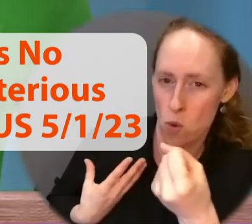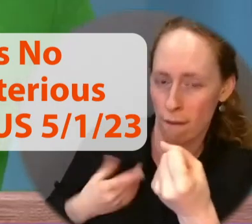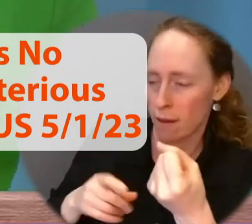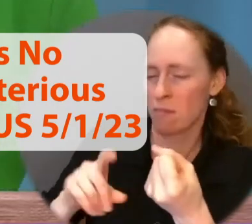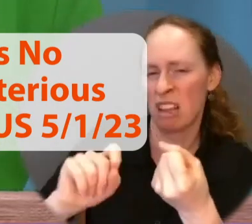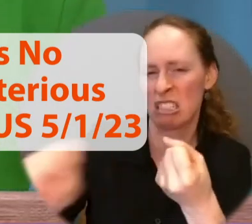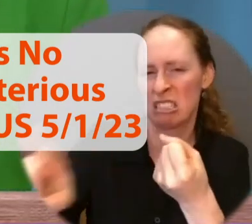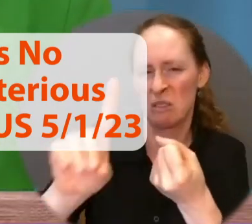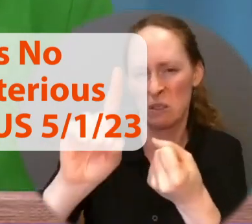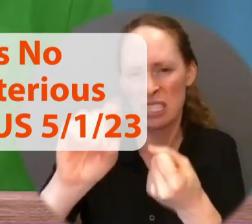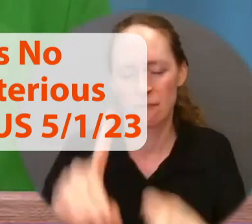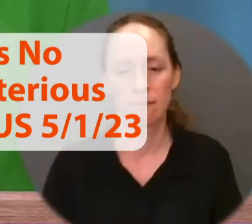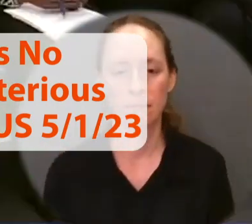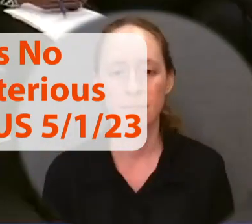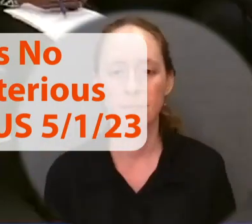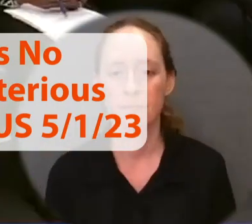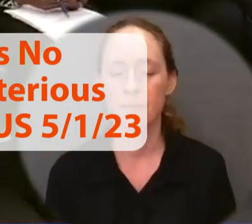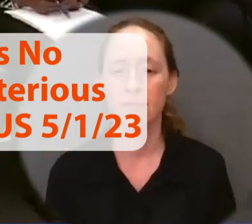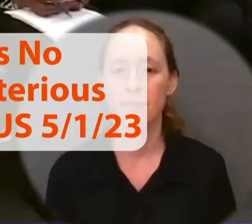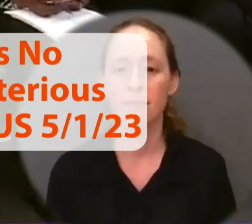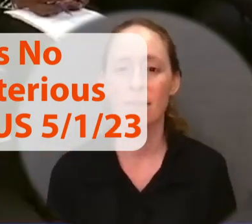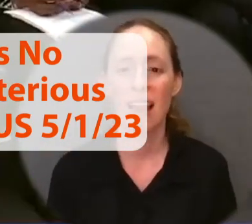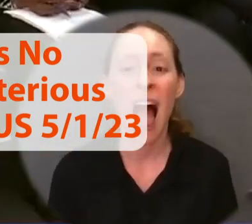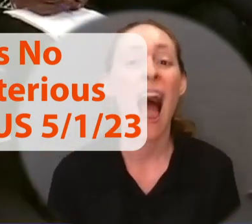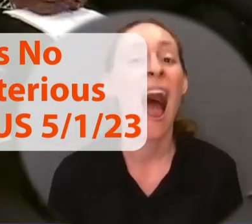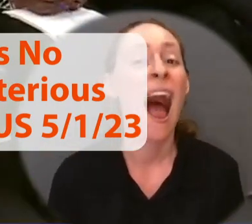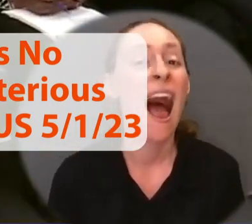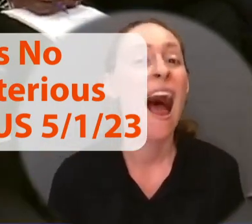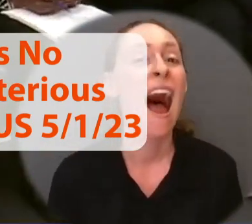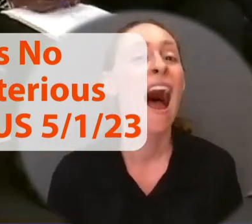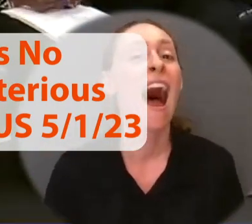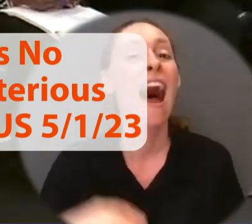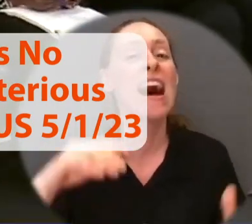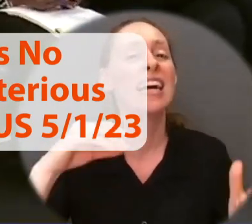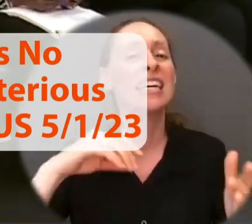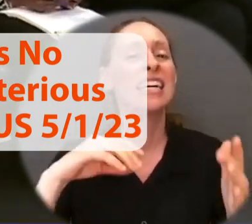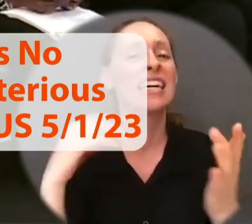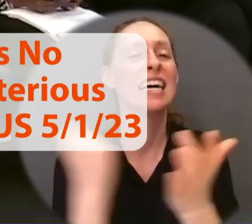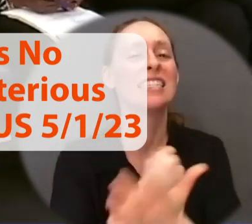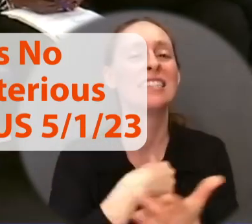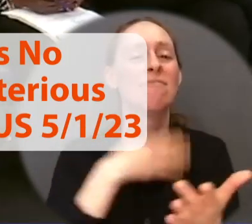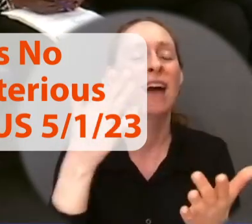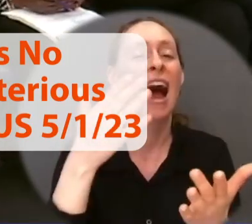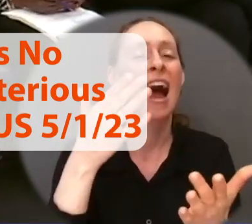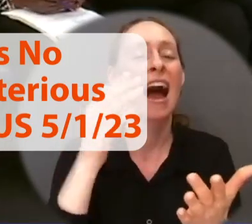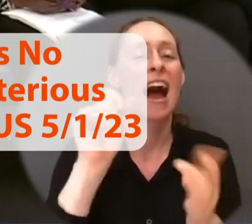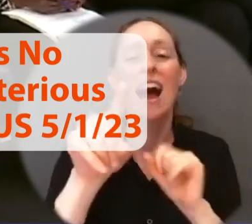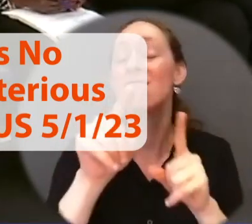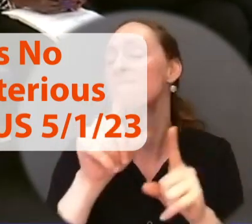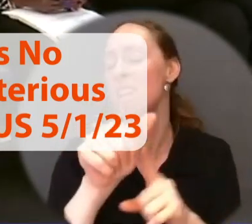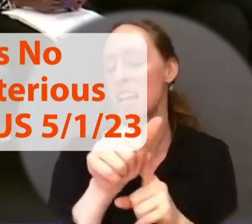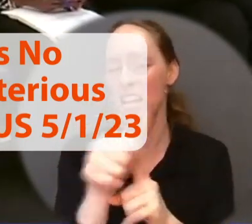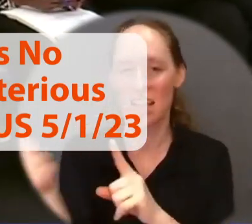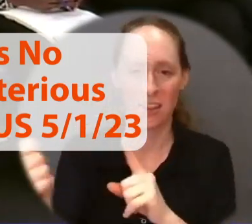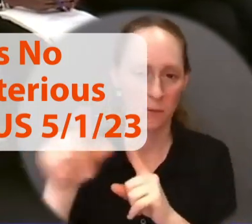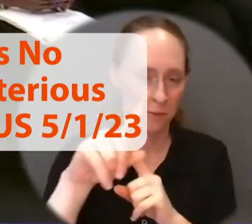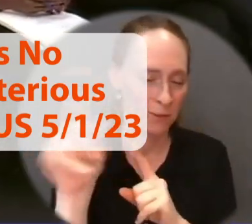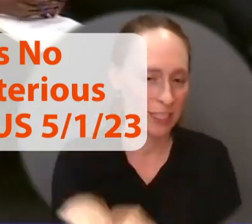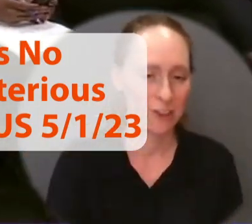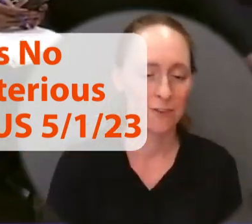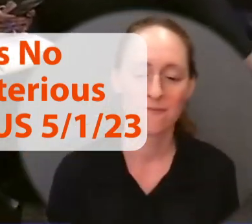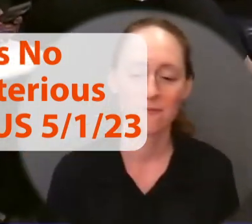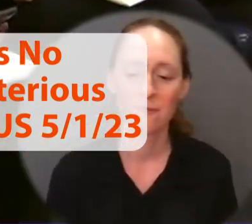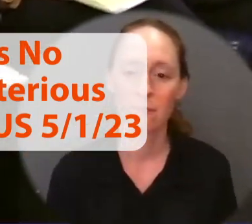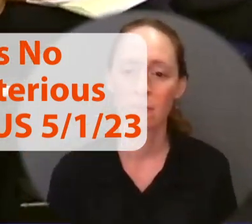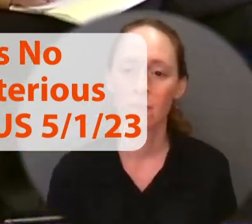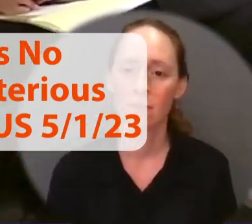get your attention on that topic, but let me do another question. Thank you, Matt. The future president of the White House. We love